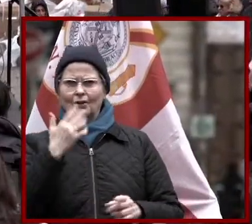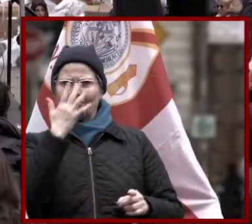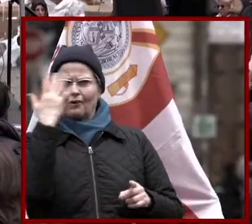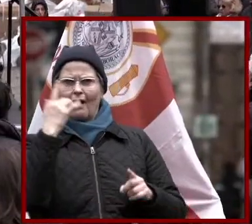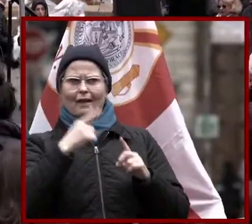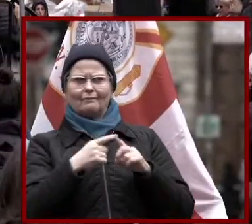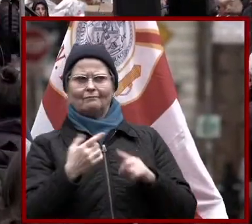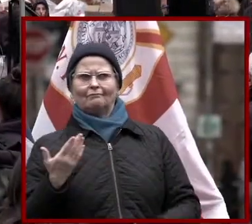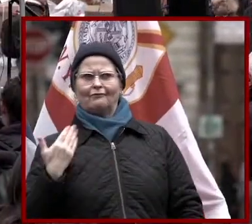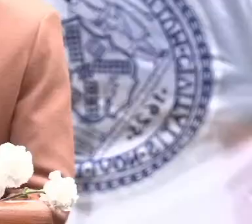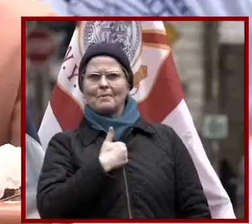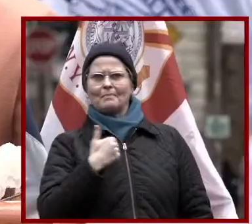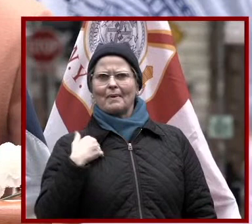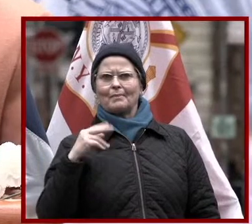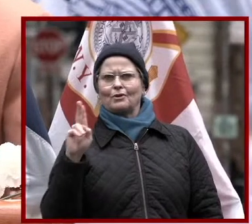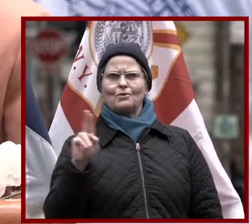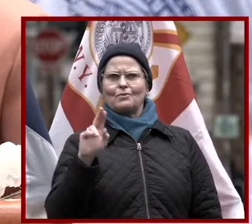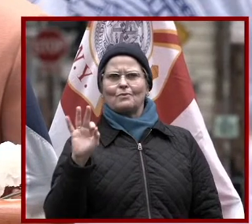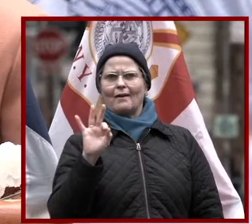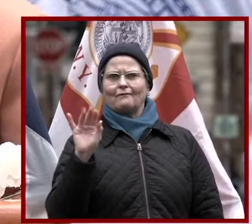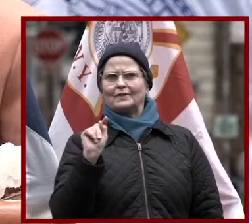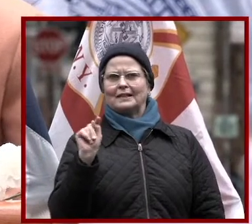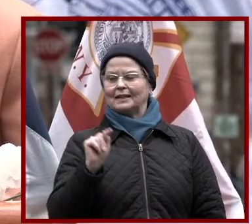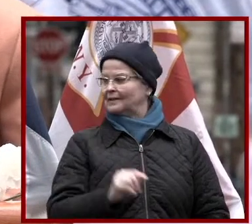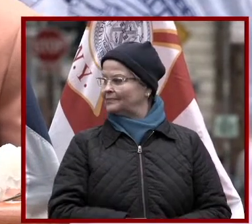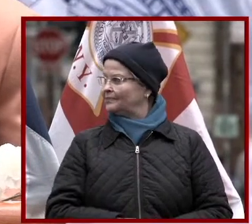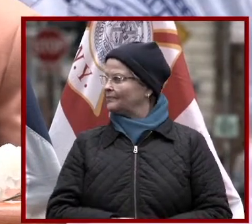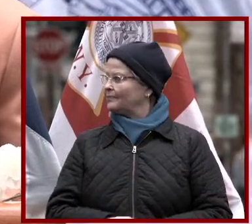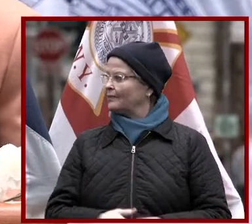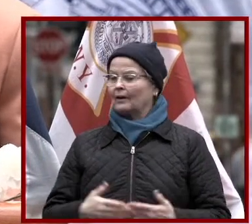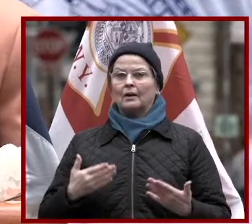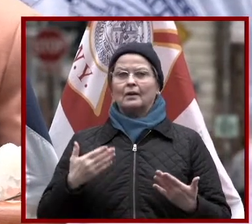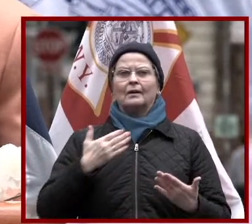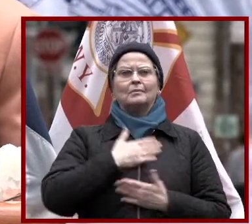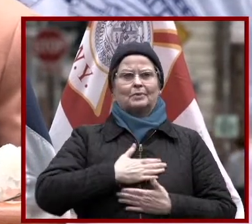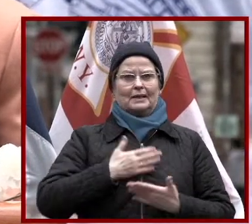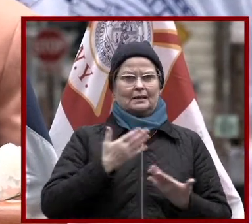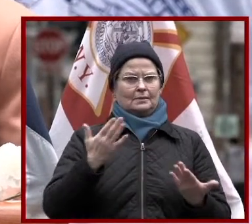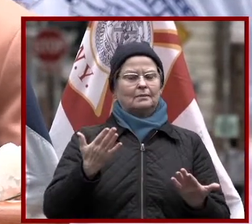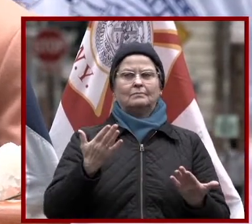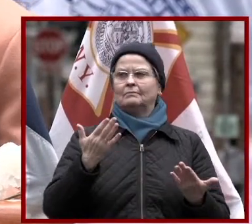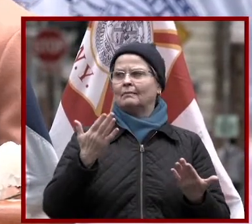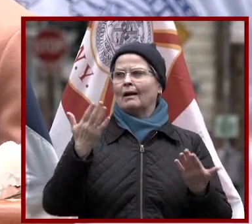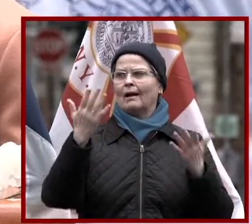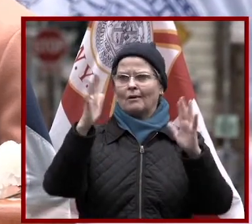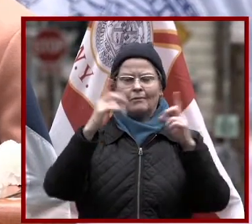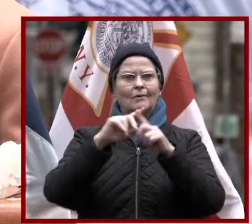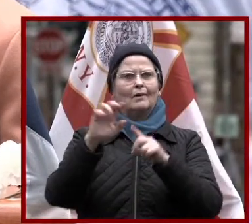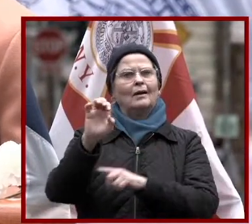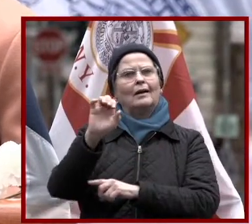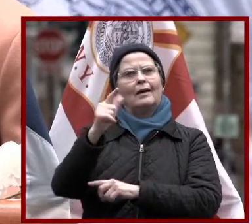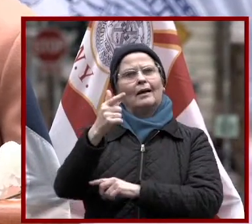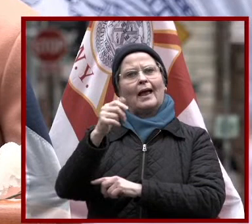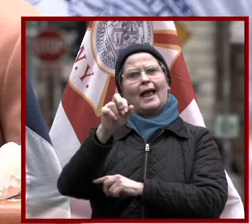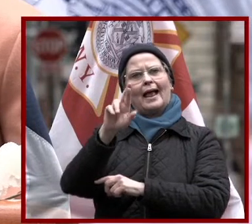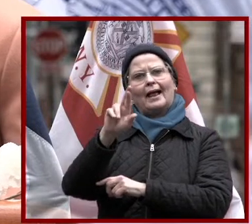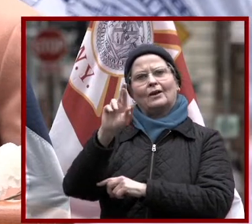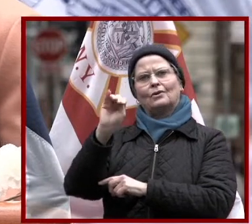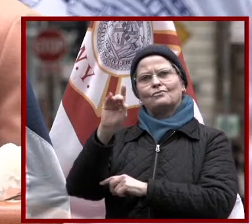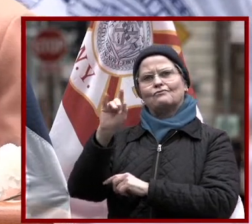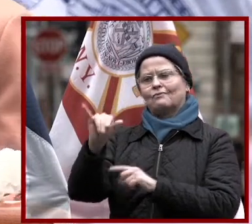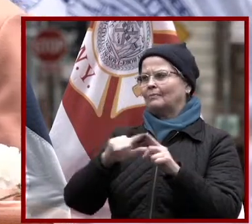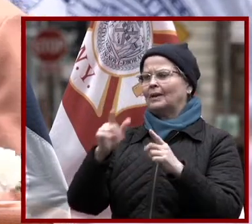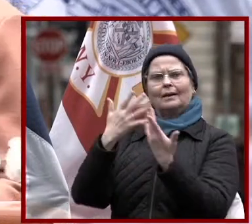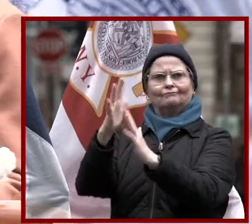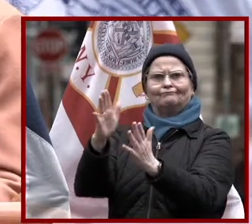member. Can you please give it up for an icon of the American labor movement, Edgar Romney? Thank